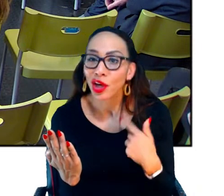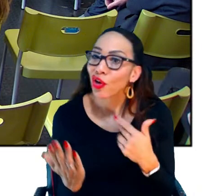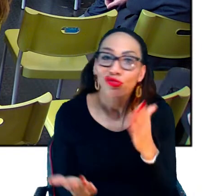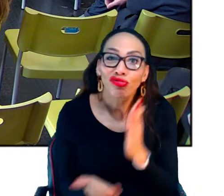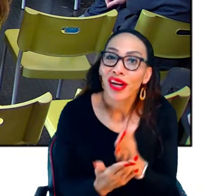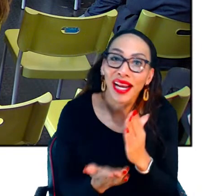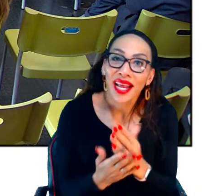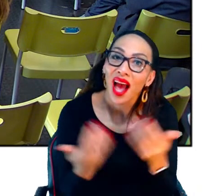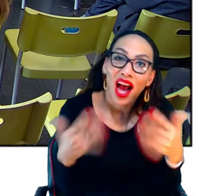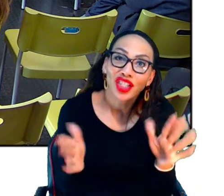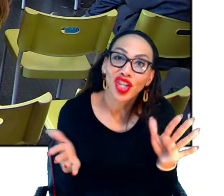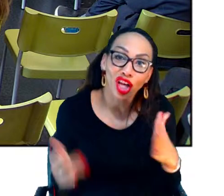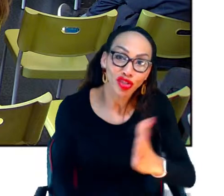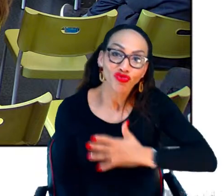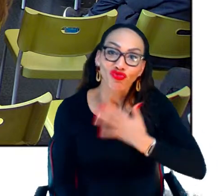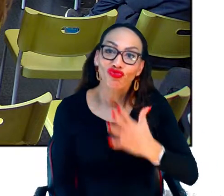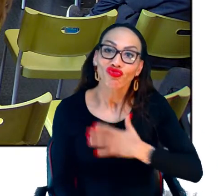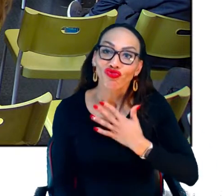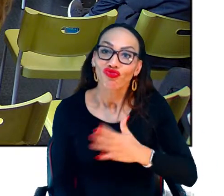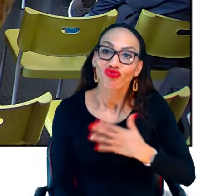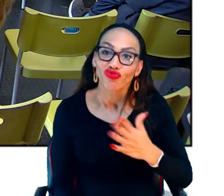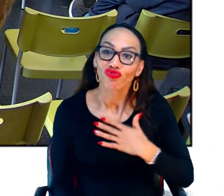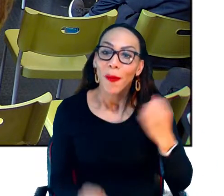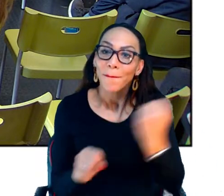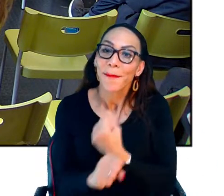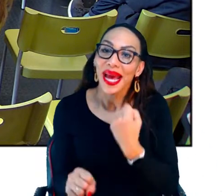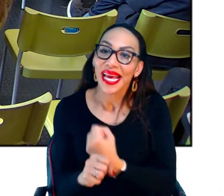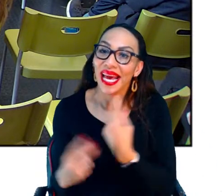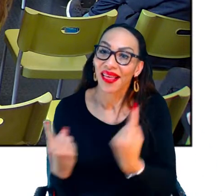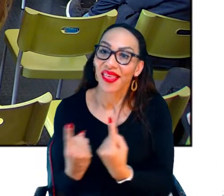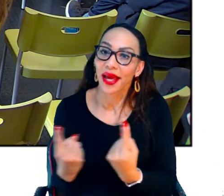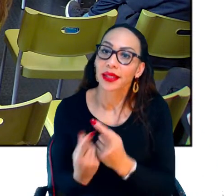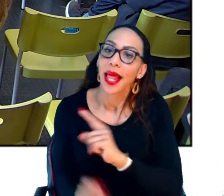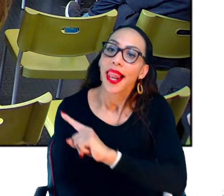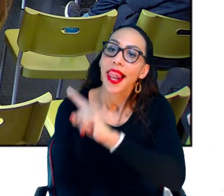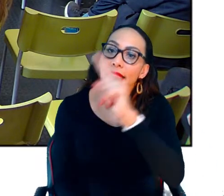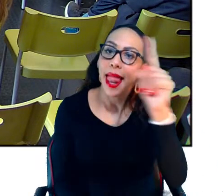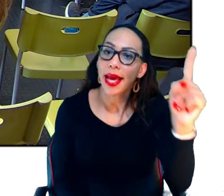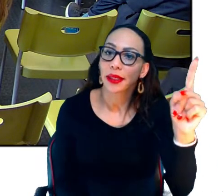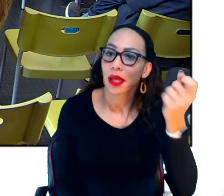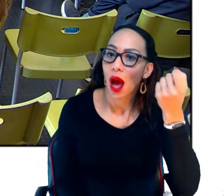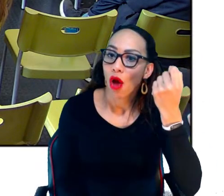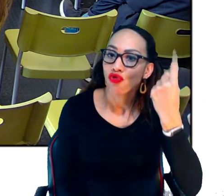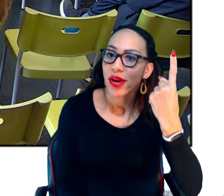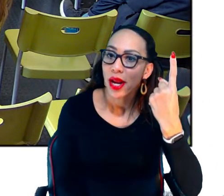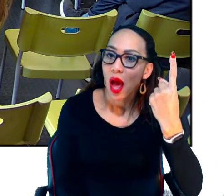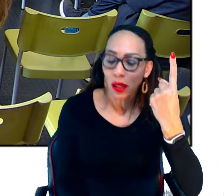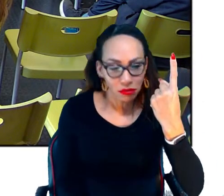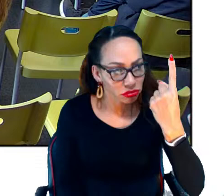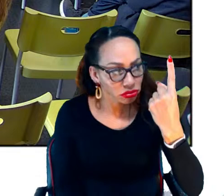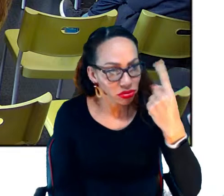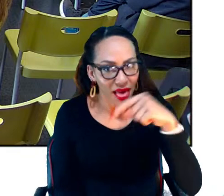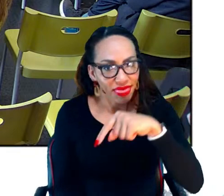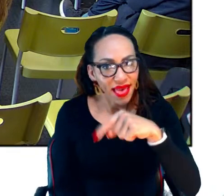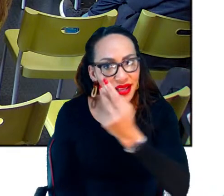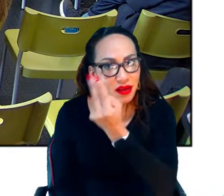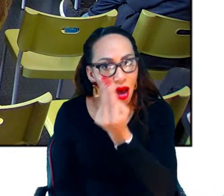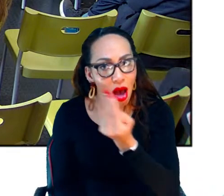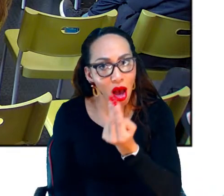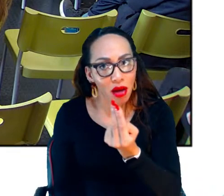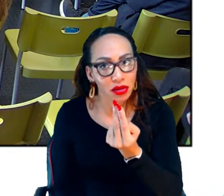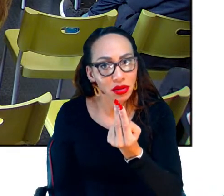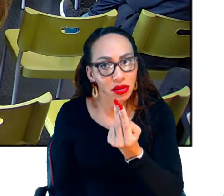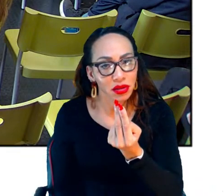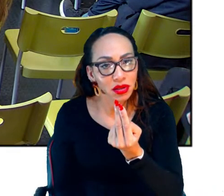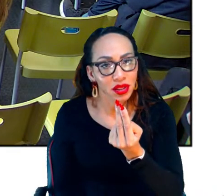things, but I didn't consider it art. And then the whole term of calling yourself an artist has got a lot of